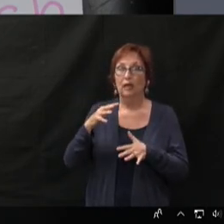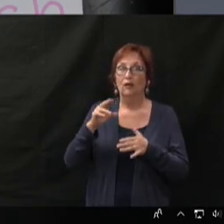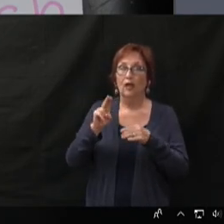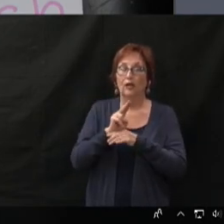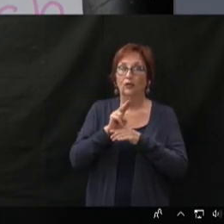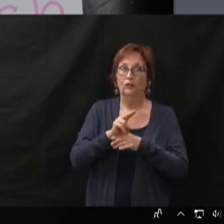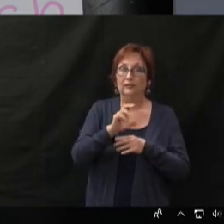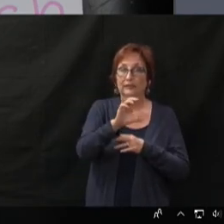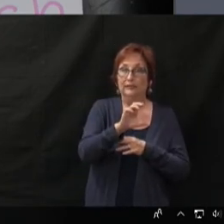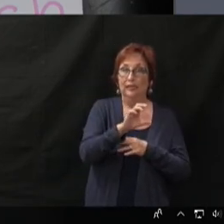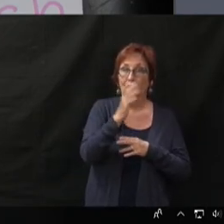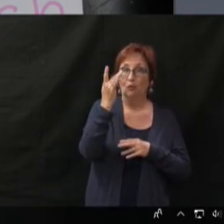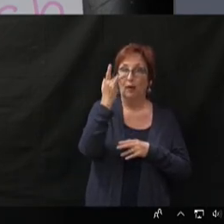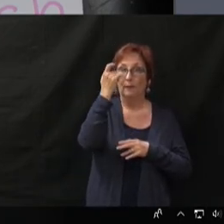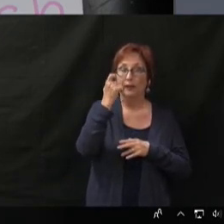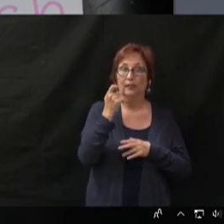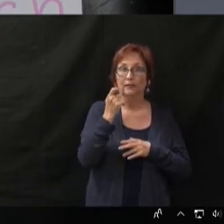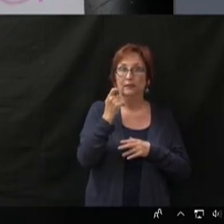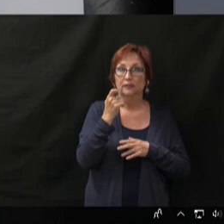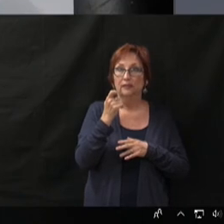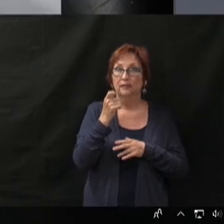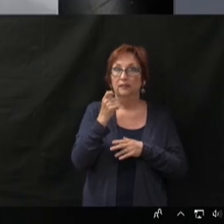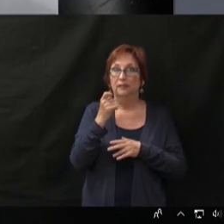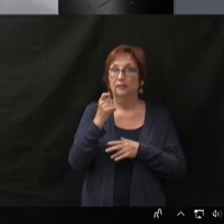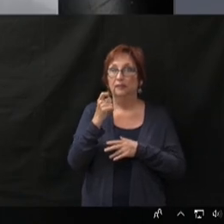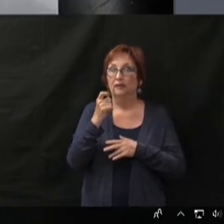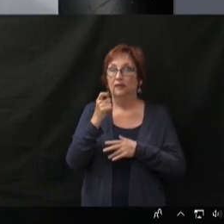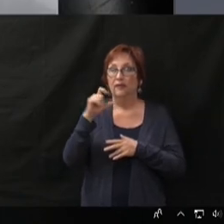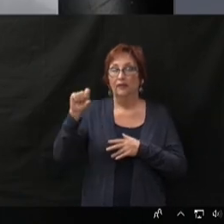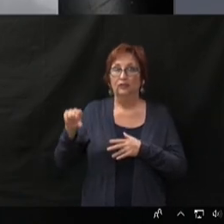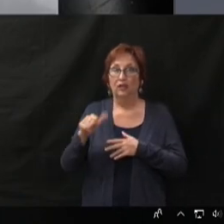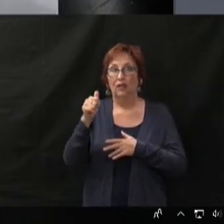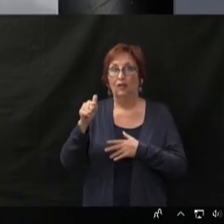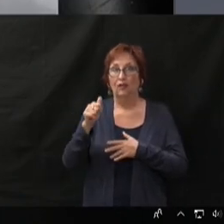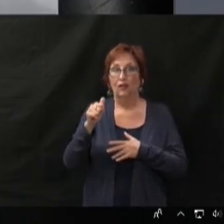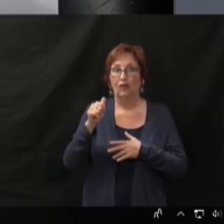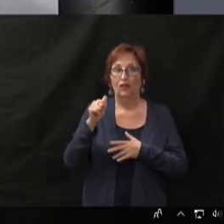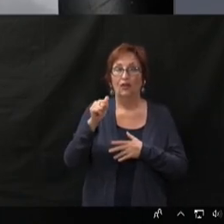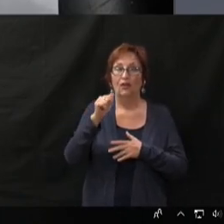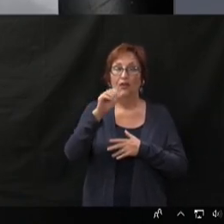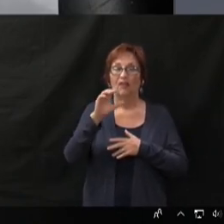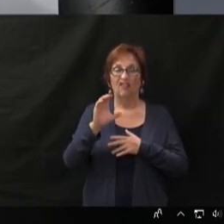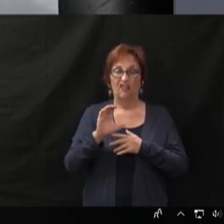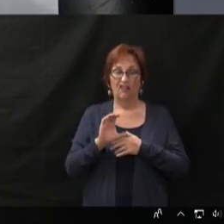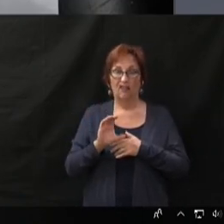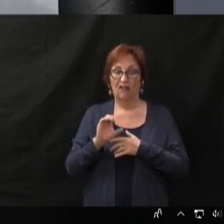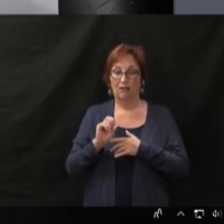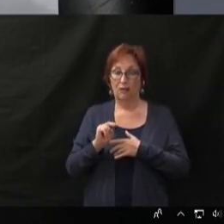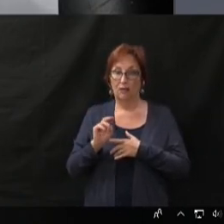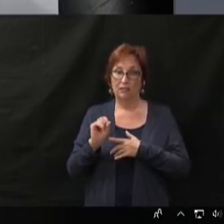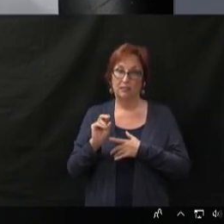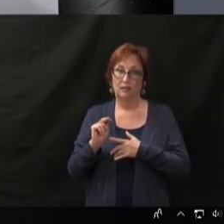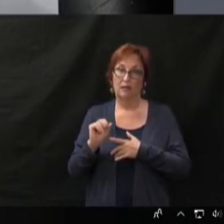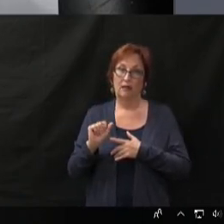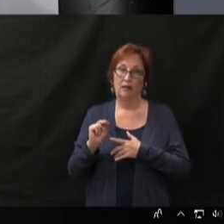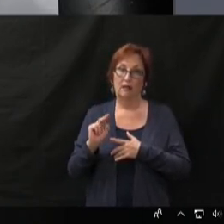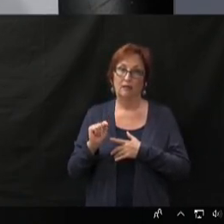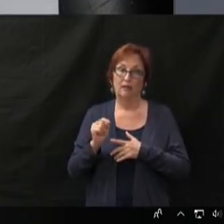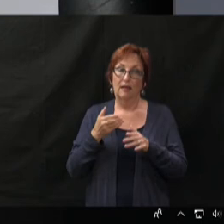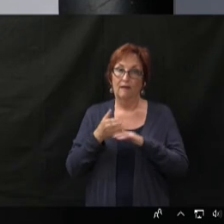C because there's another consonant after it. So that's why I use the